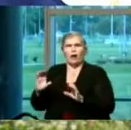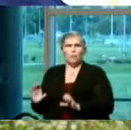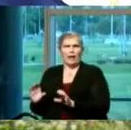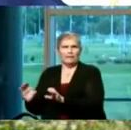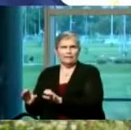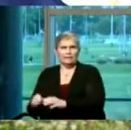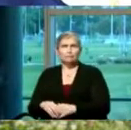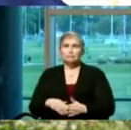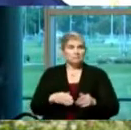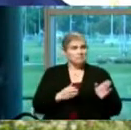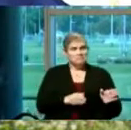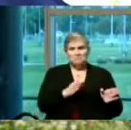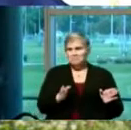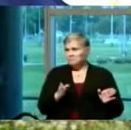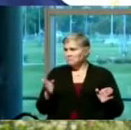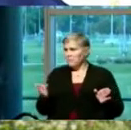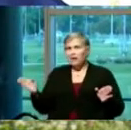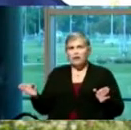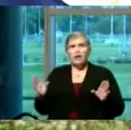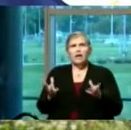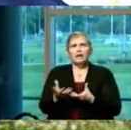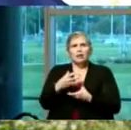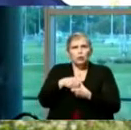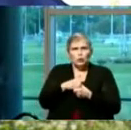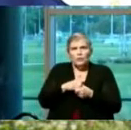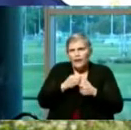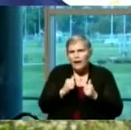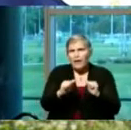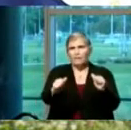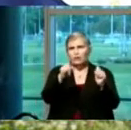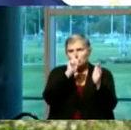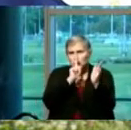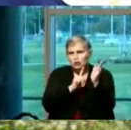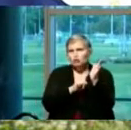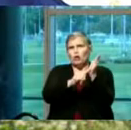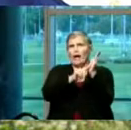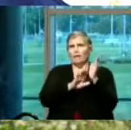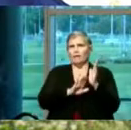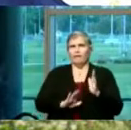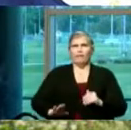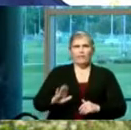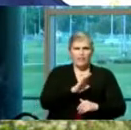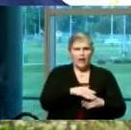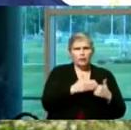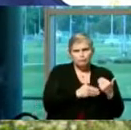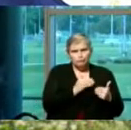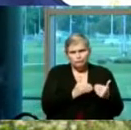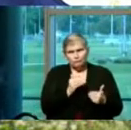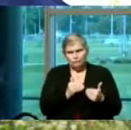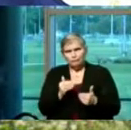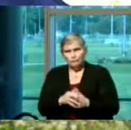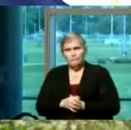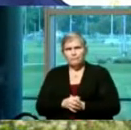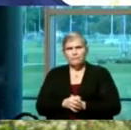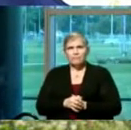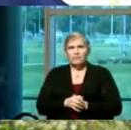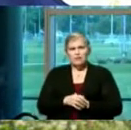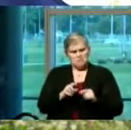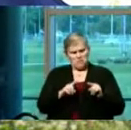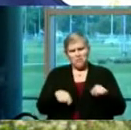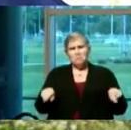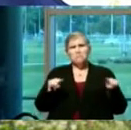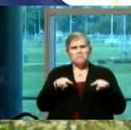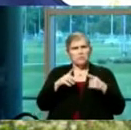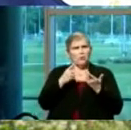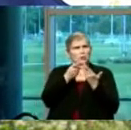Each project will include efforts to measure and track the climate benefits over time. Now, these projects will help create